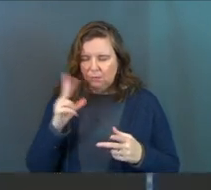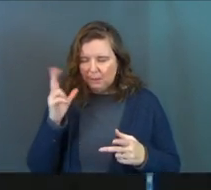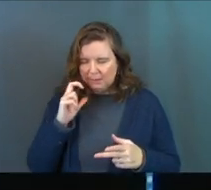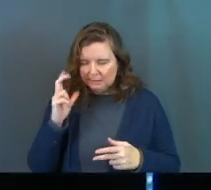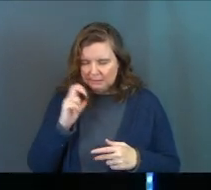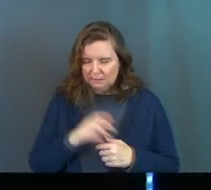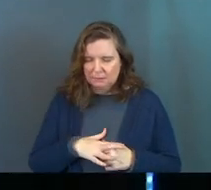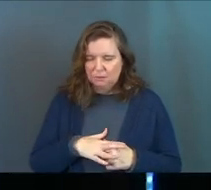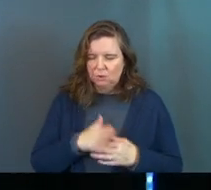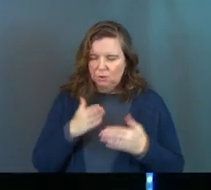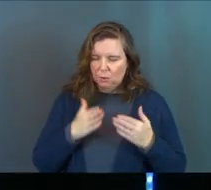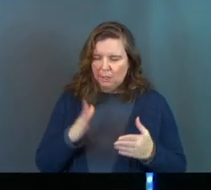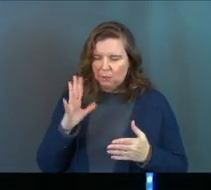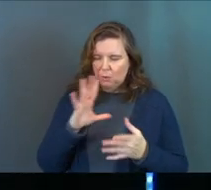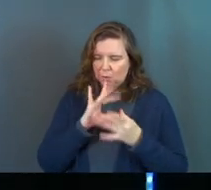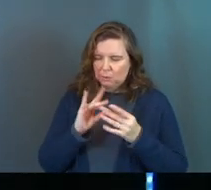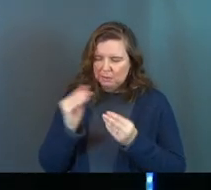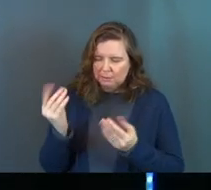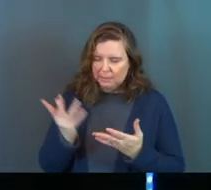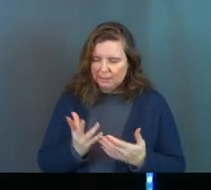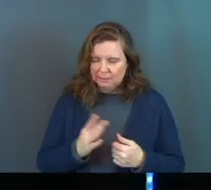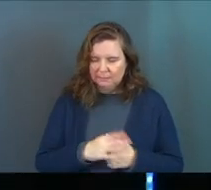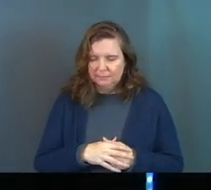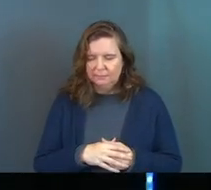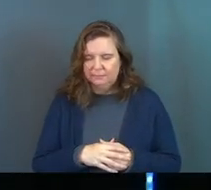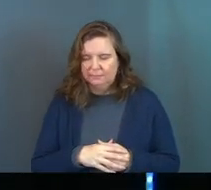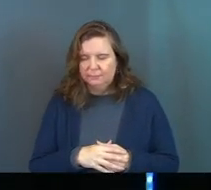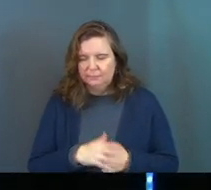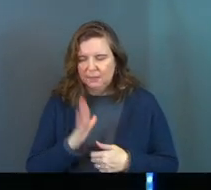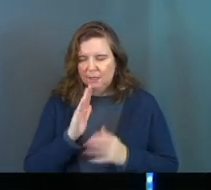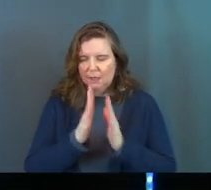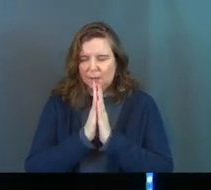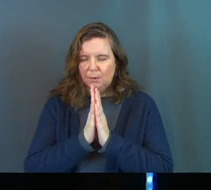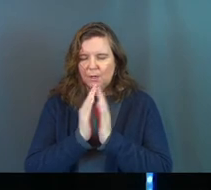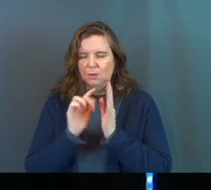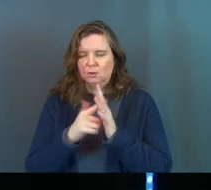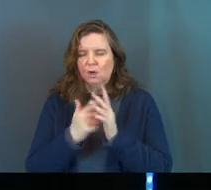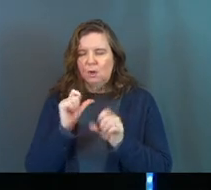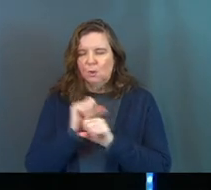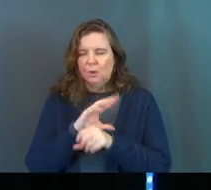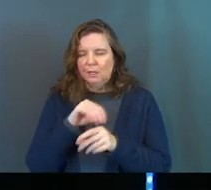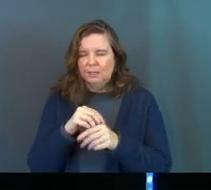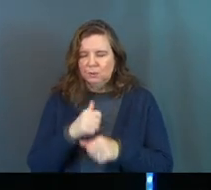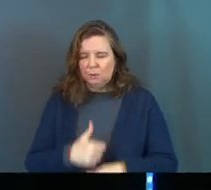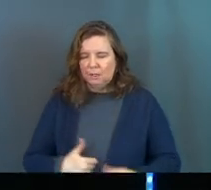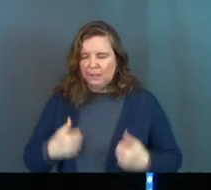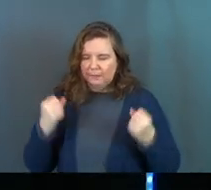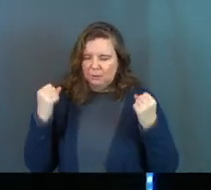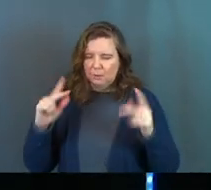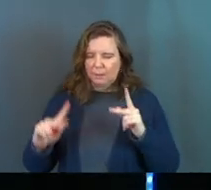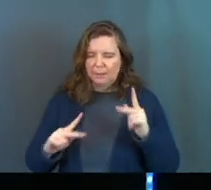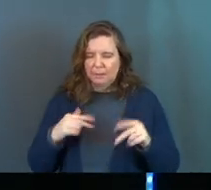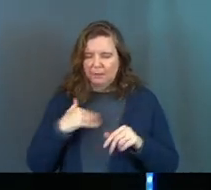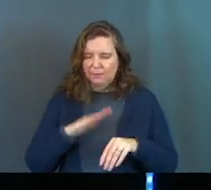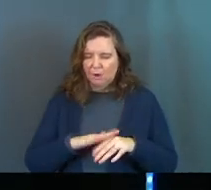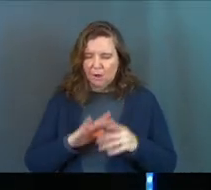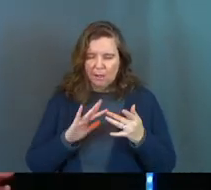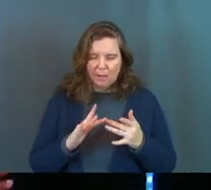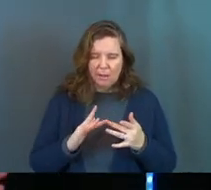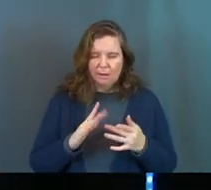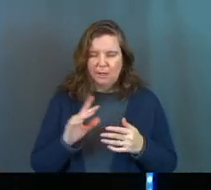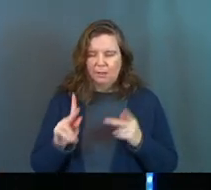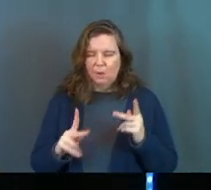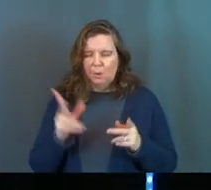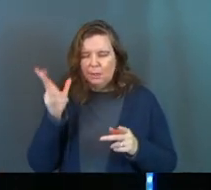listening, to just let you speak. God, I pray that you would start to work that into the lives of so many, God, even online, and